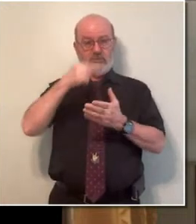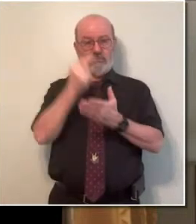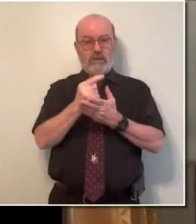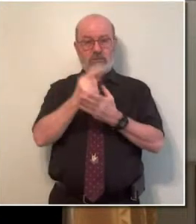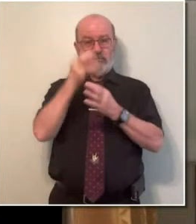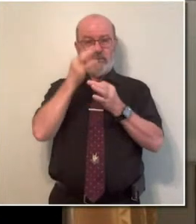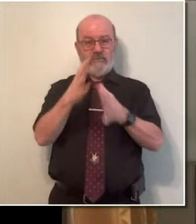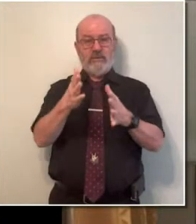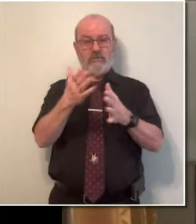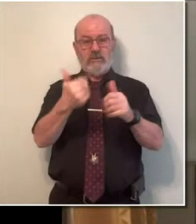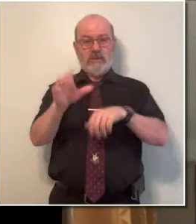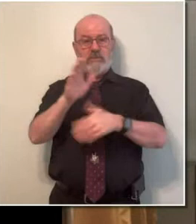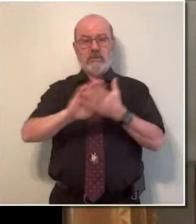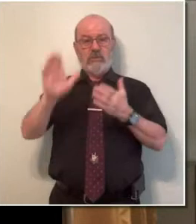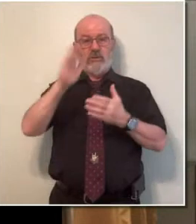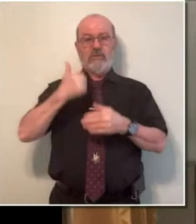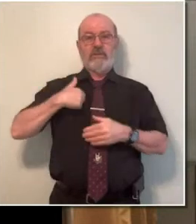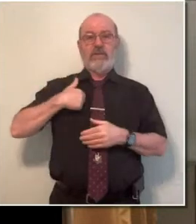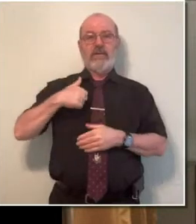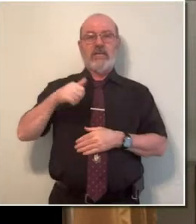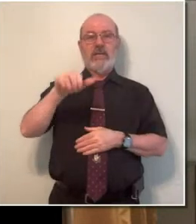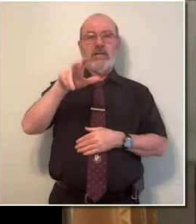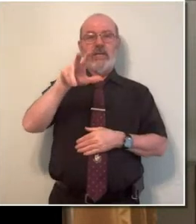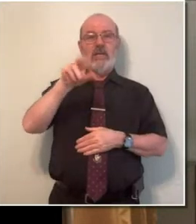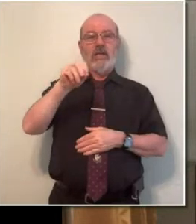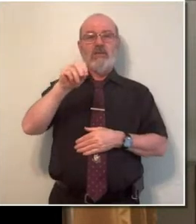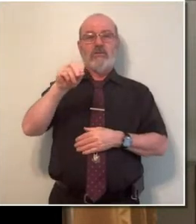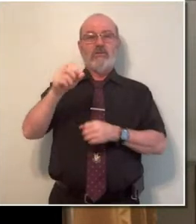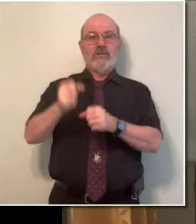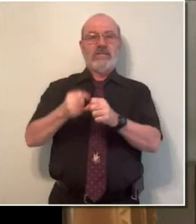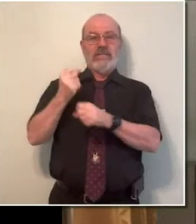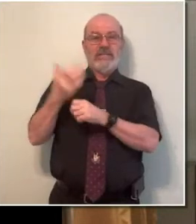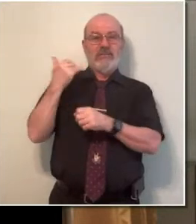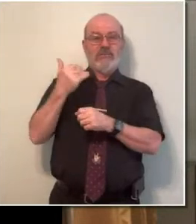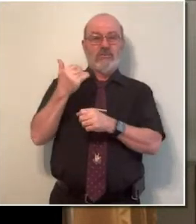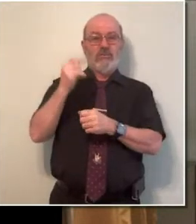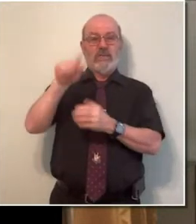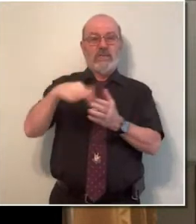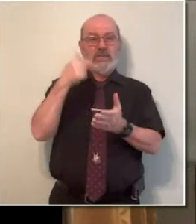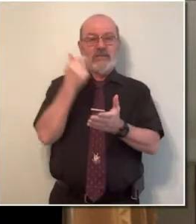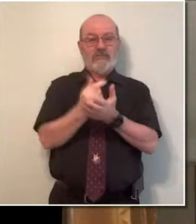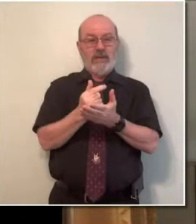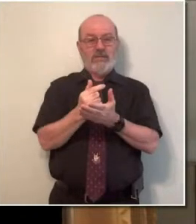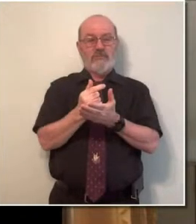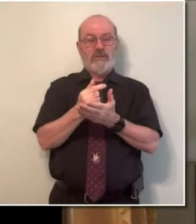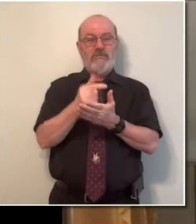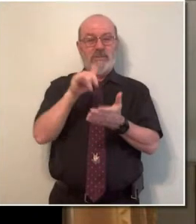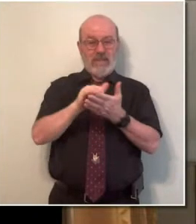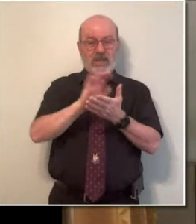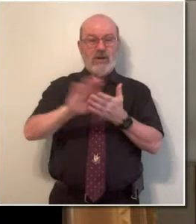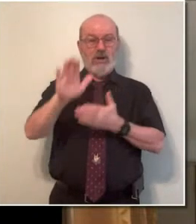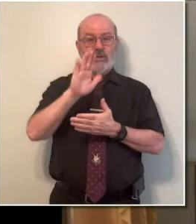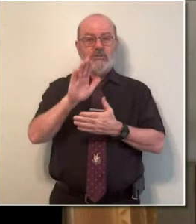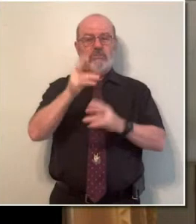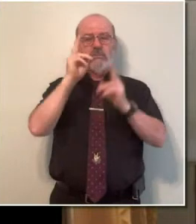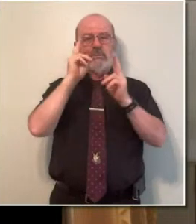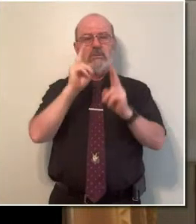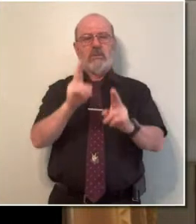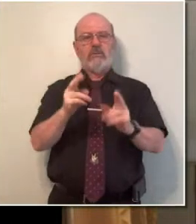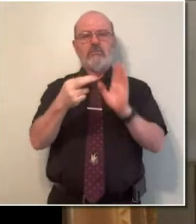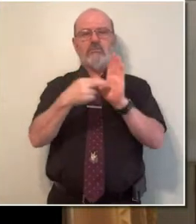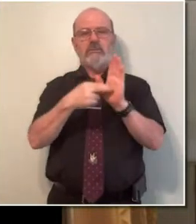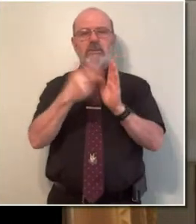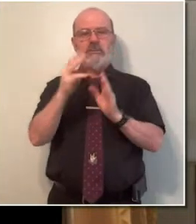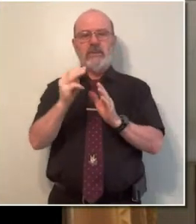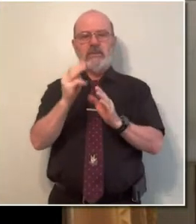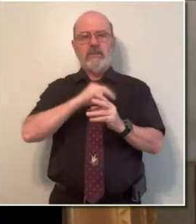of Canada. 30 years ago, he was graduating from Faithway. We are honored to represent them on the